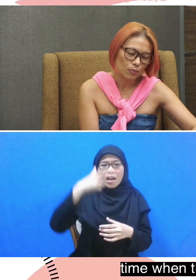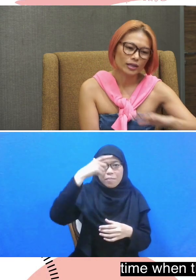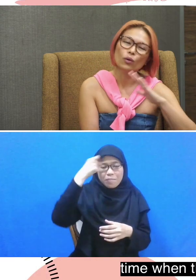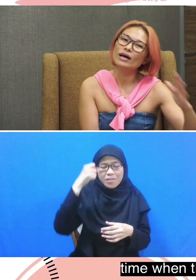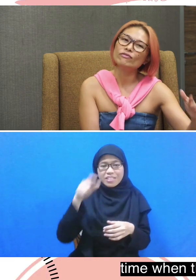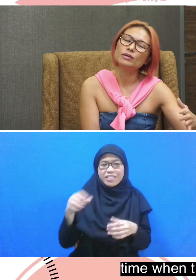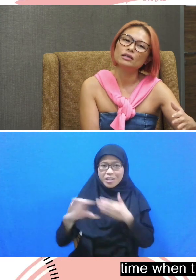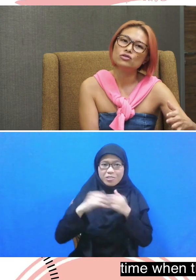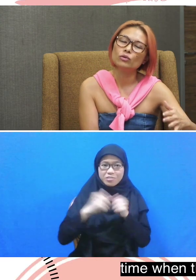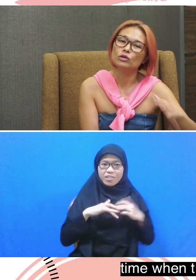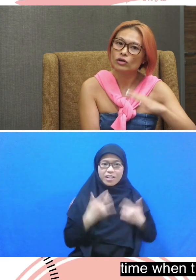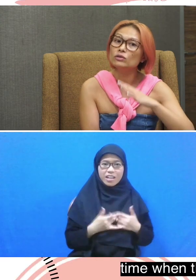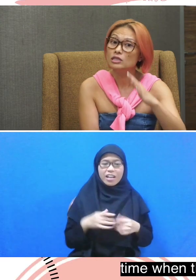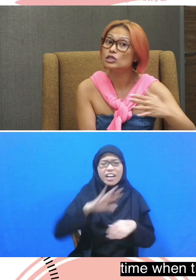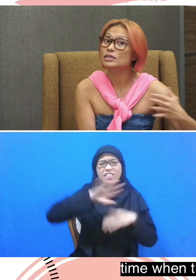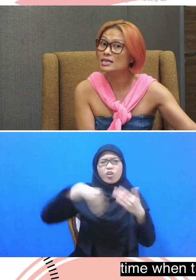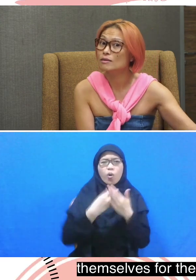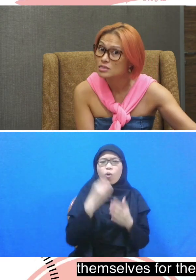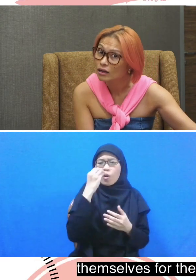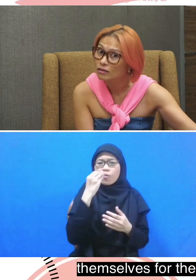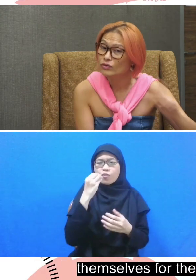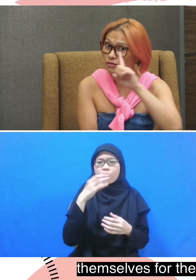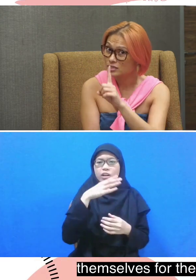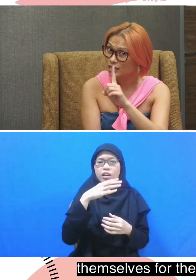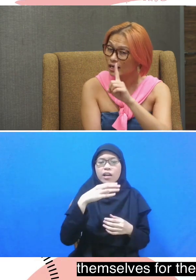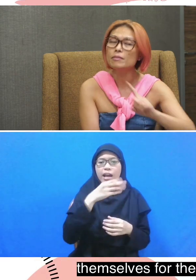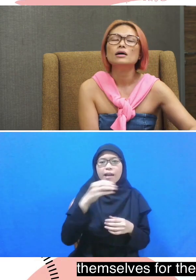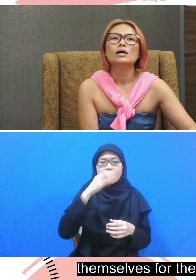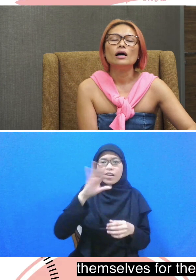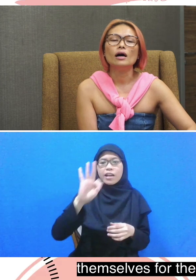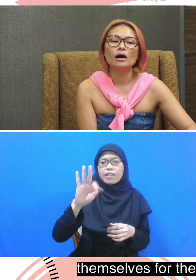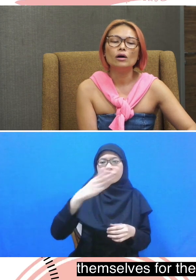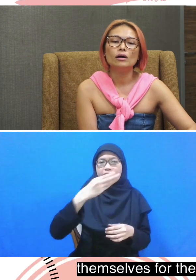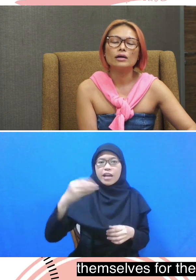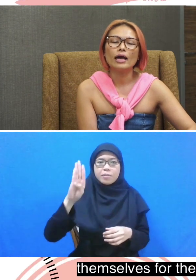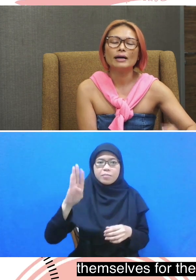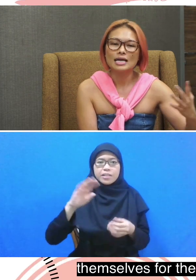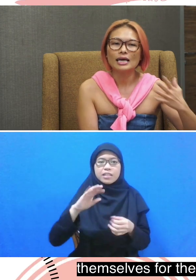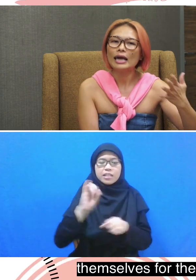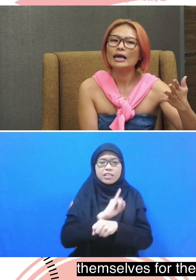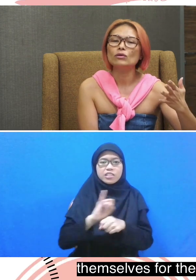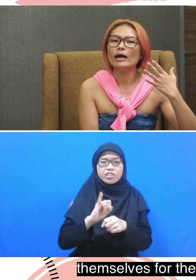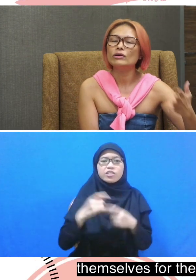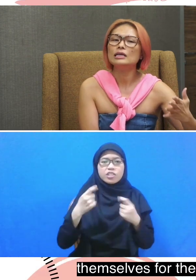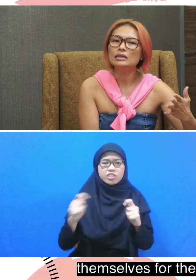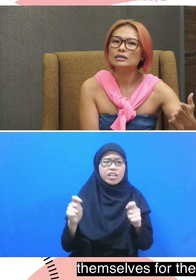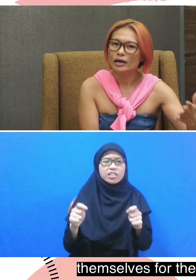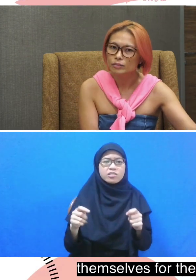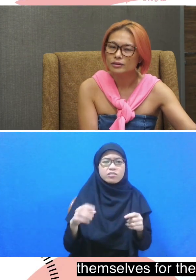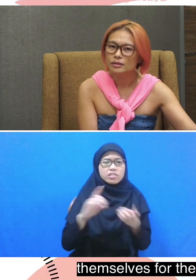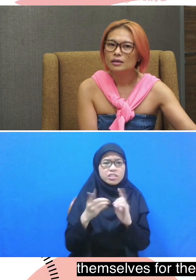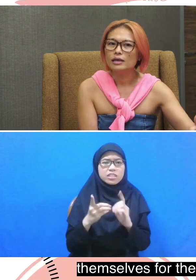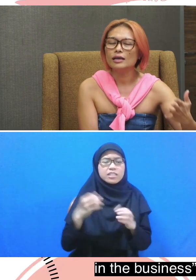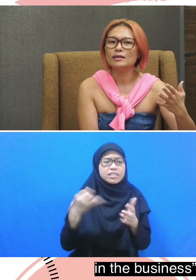time when the whole F&B industry was trying to digitize themselves for the first time. And my dad said, hey, you know, I really need